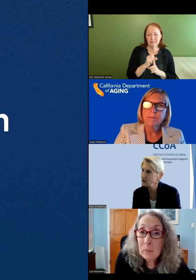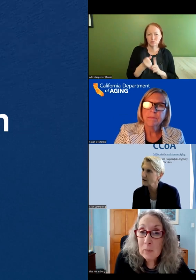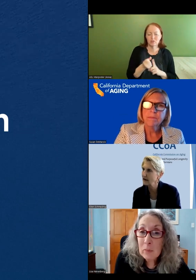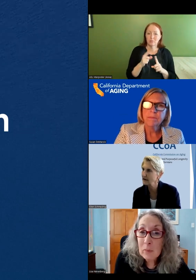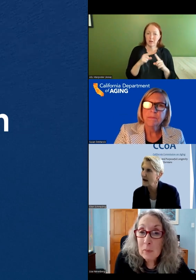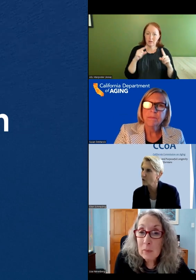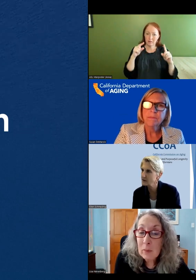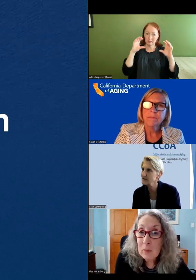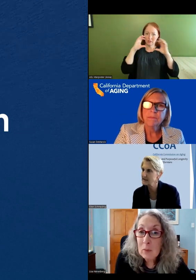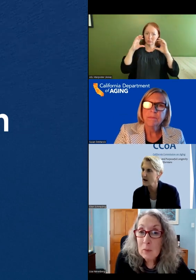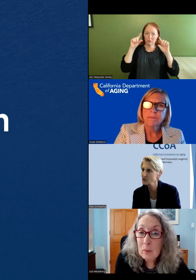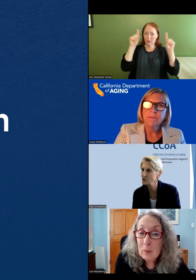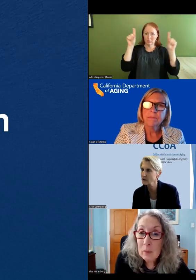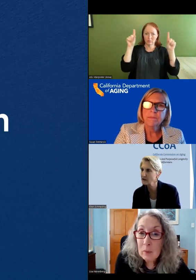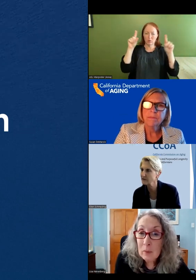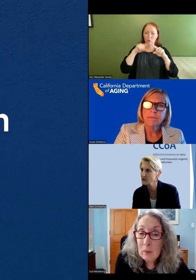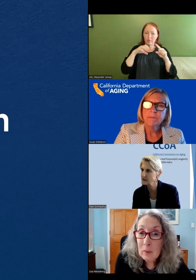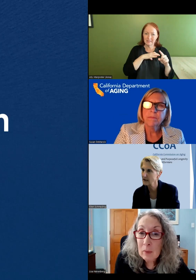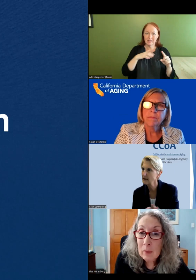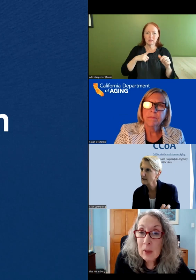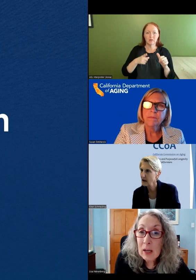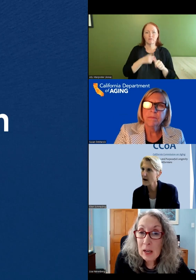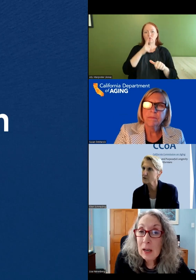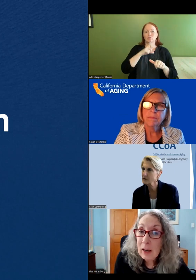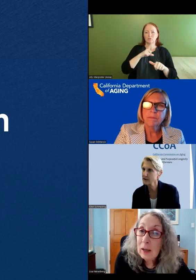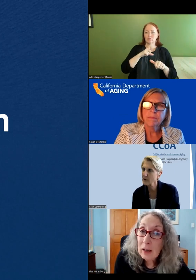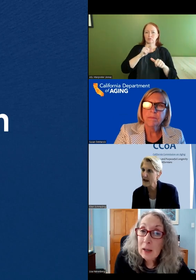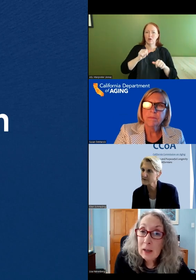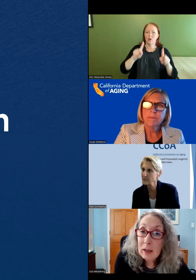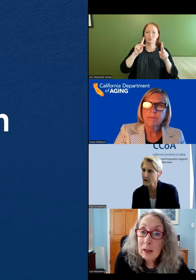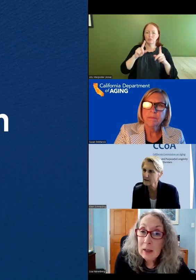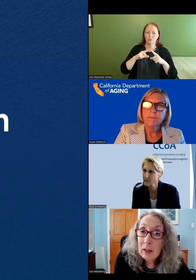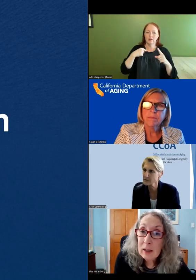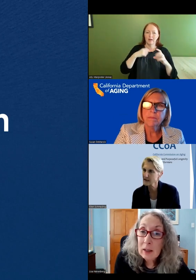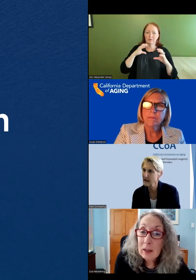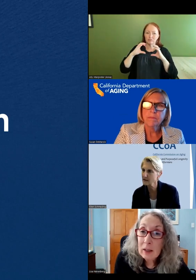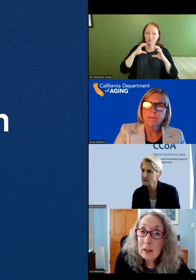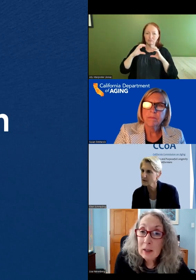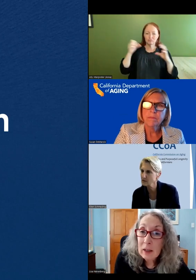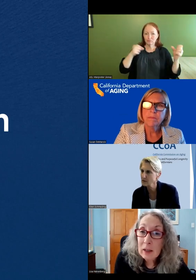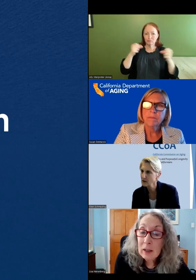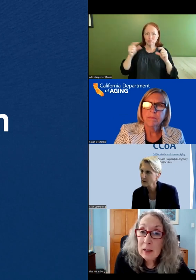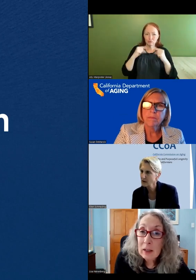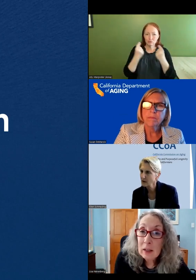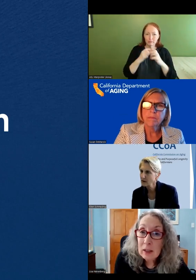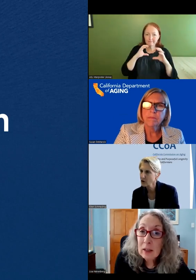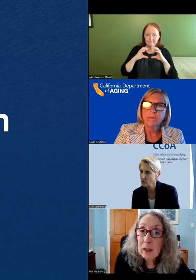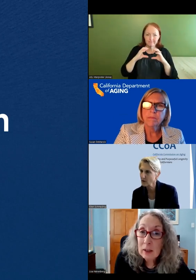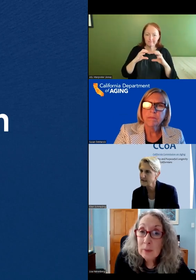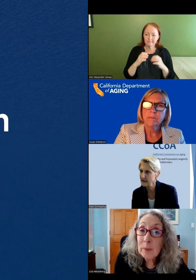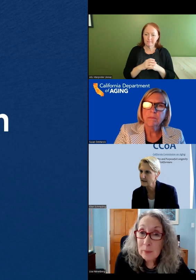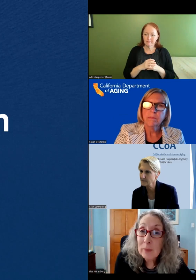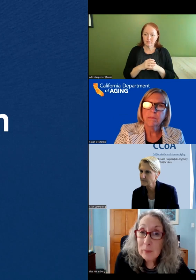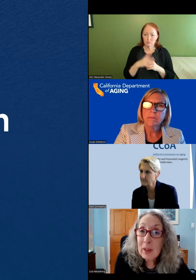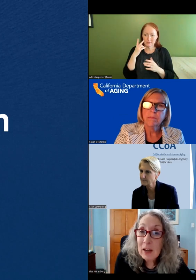they communicating now, or is this council really the first opportunity we have to bring the groups together to look at